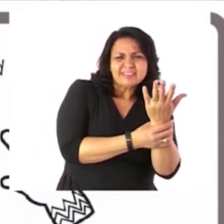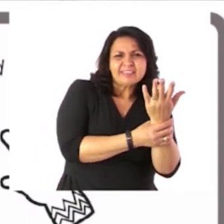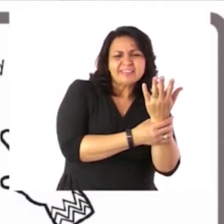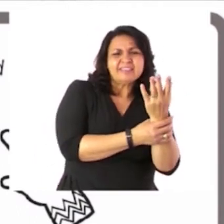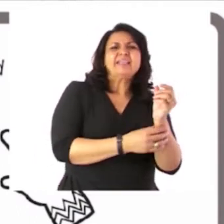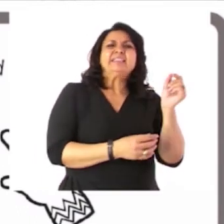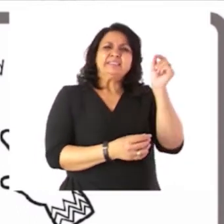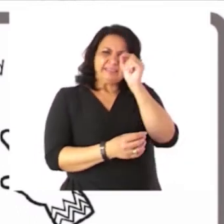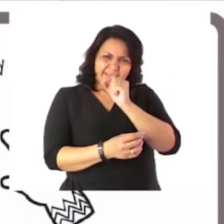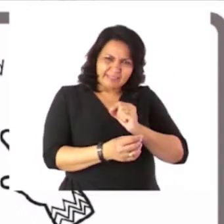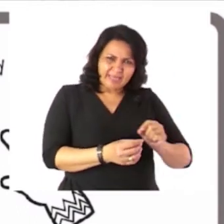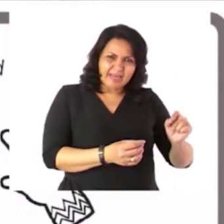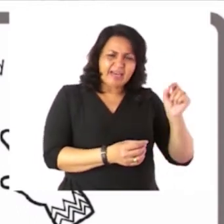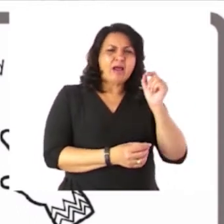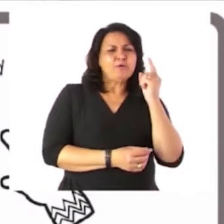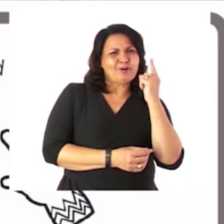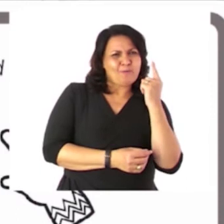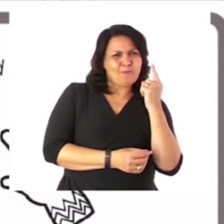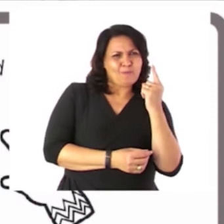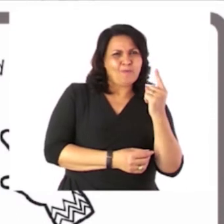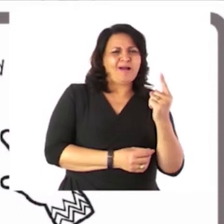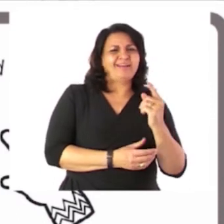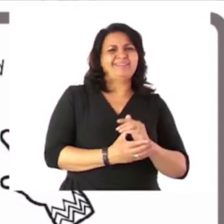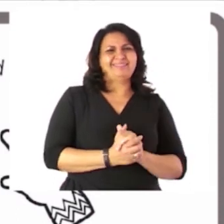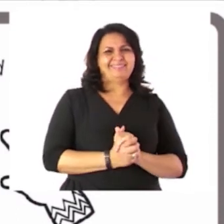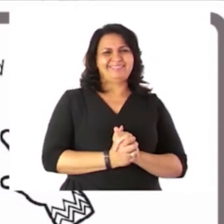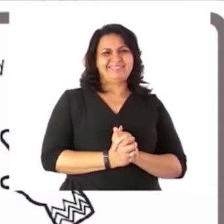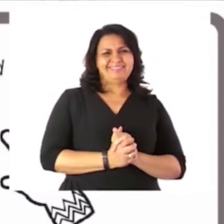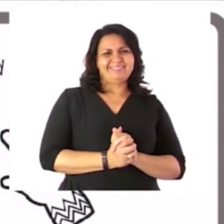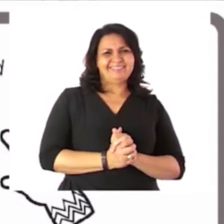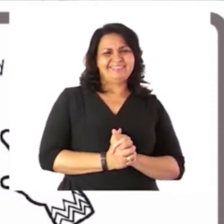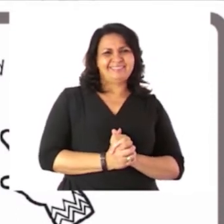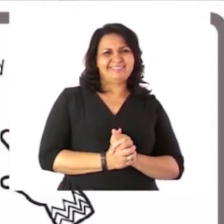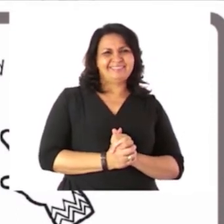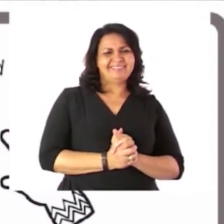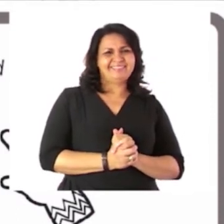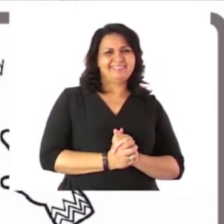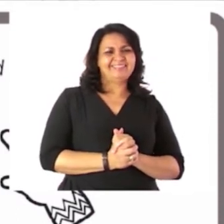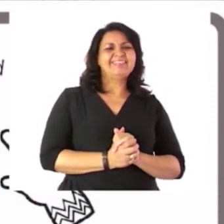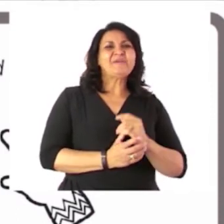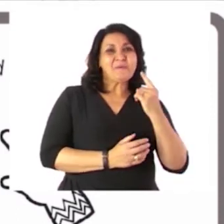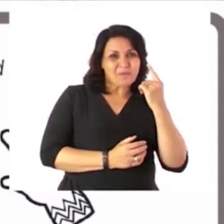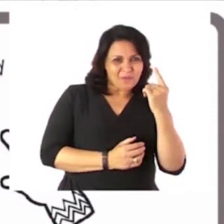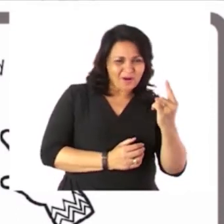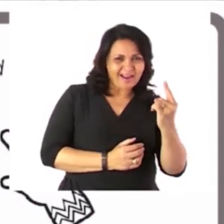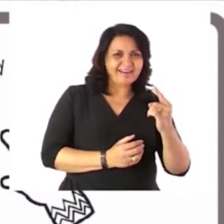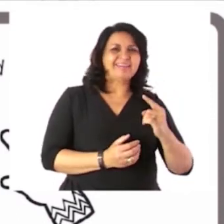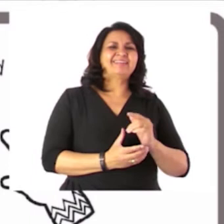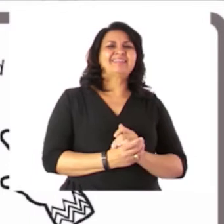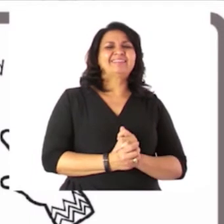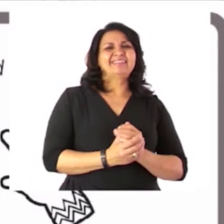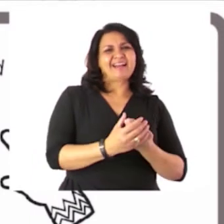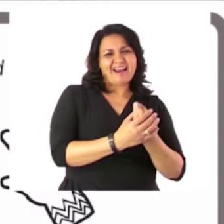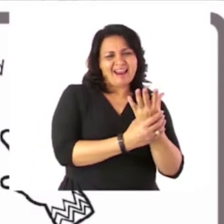my friend help us? How many gloves must we circle? 1 glove.